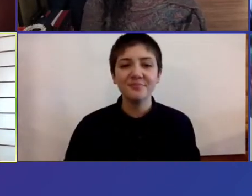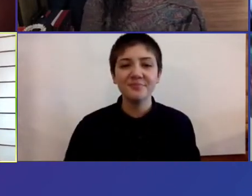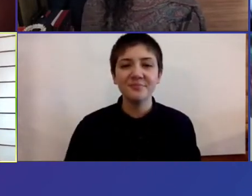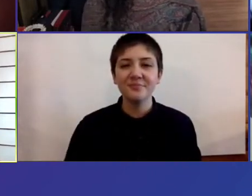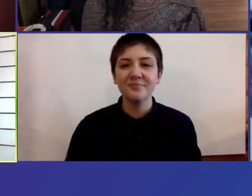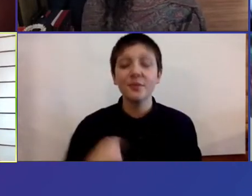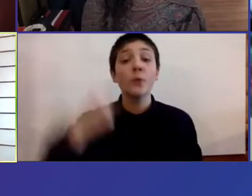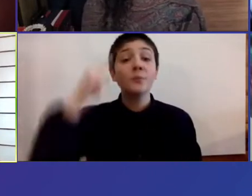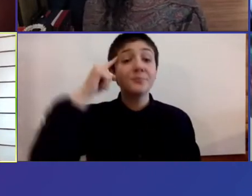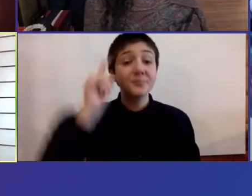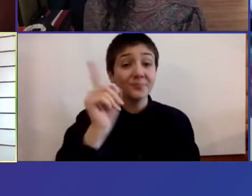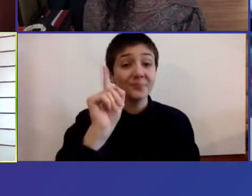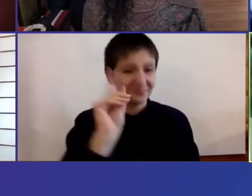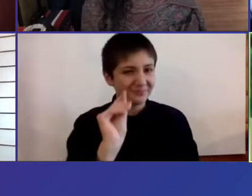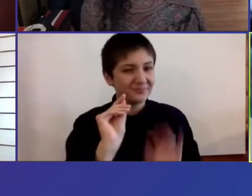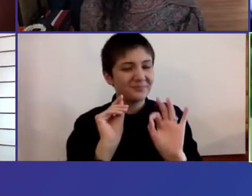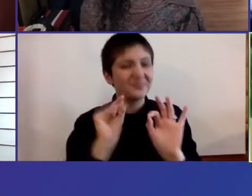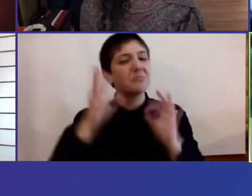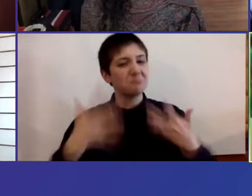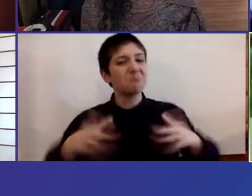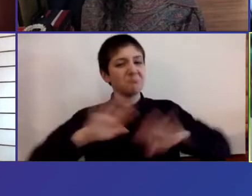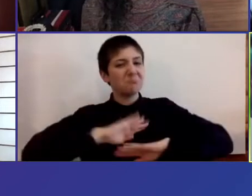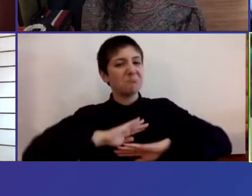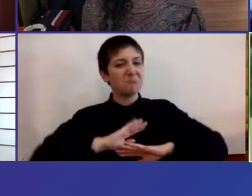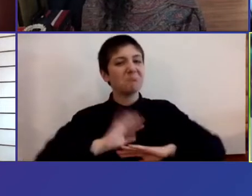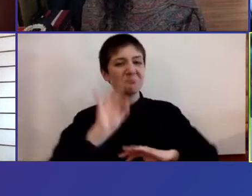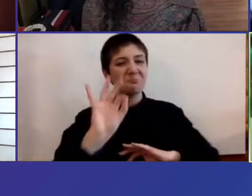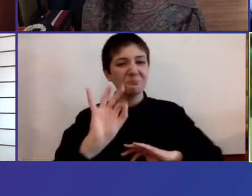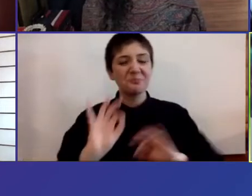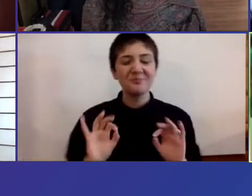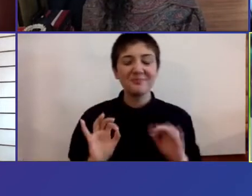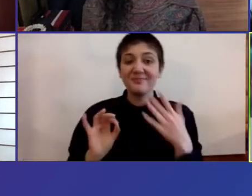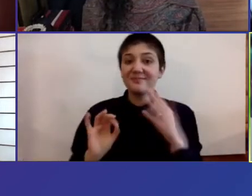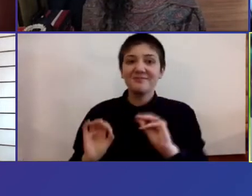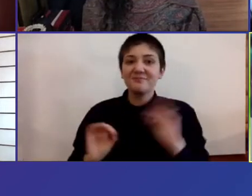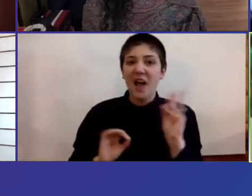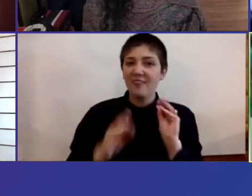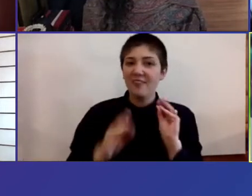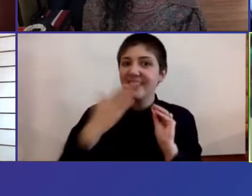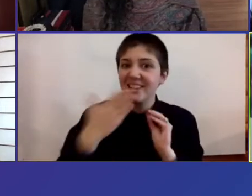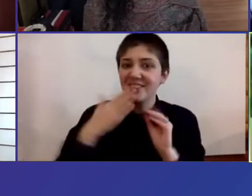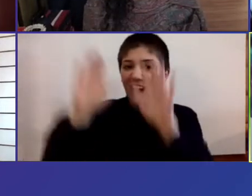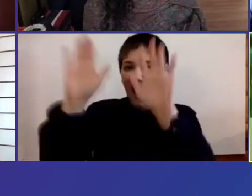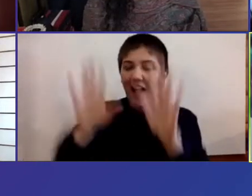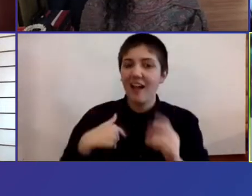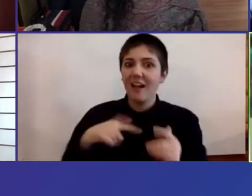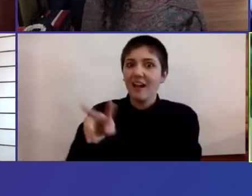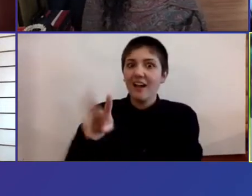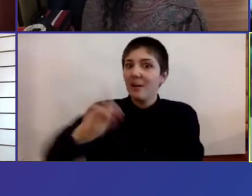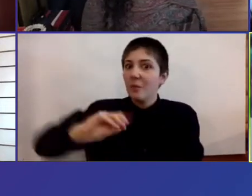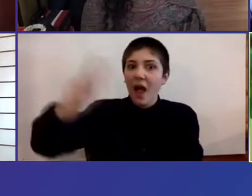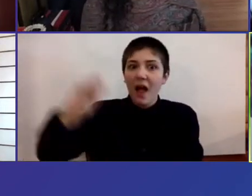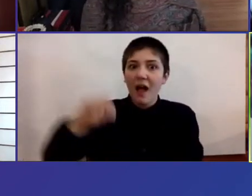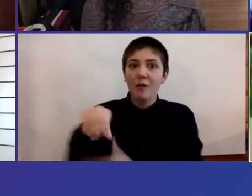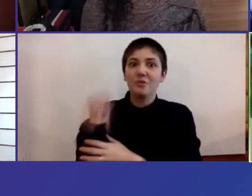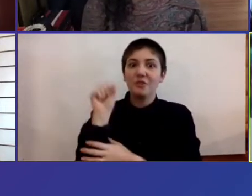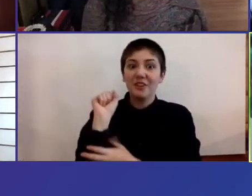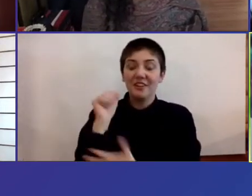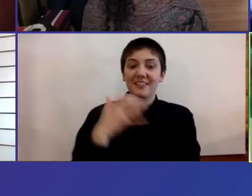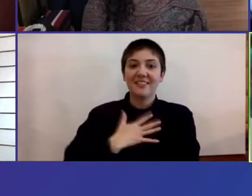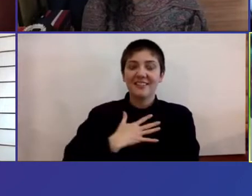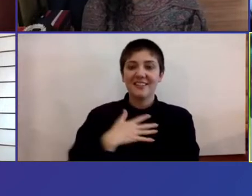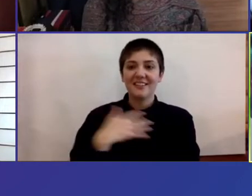Oh, sorry, that's. Wow. Oh, thank you. Oh, excellent. Oh my God. There's so many